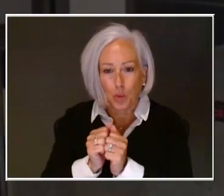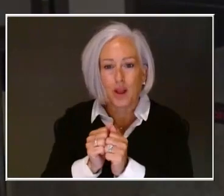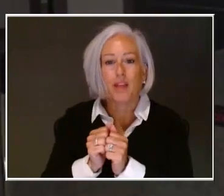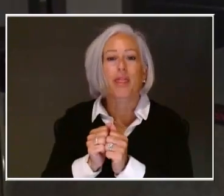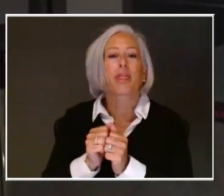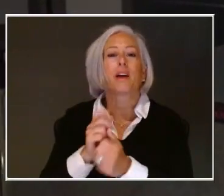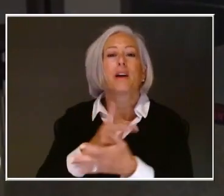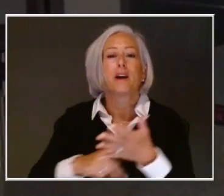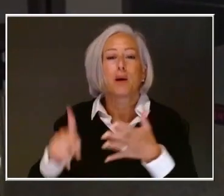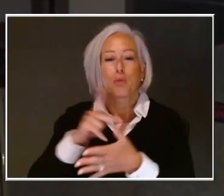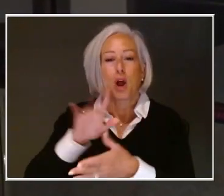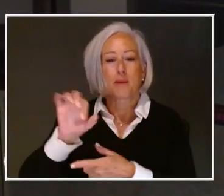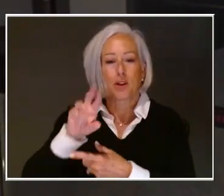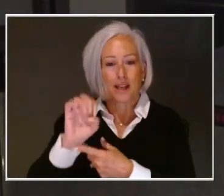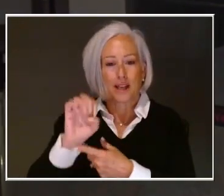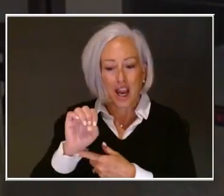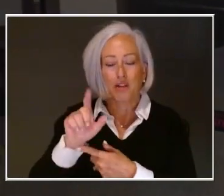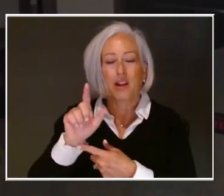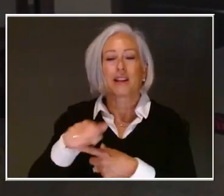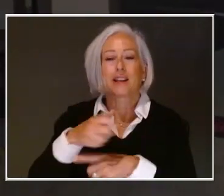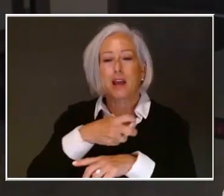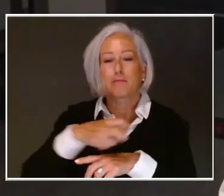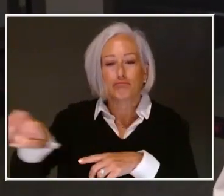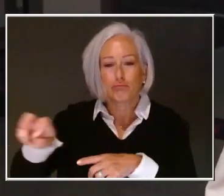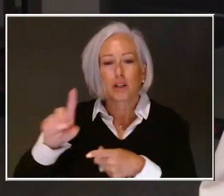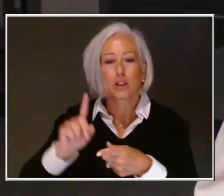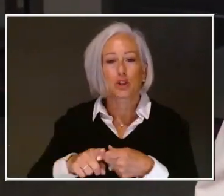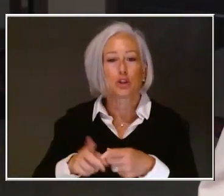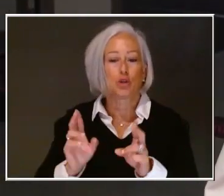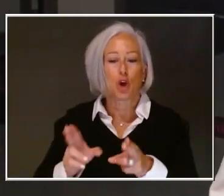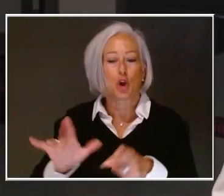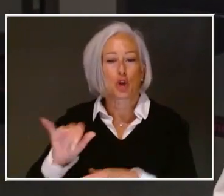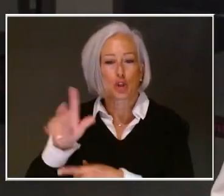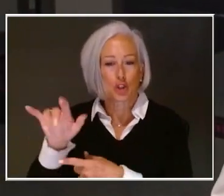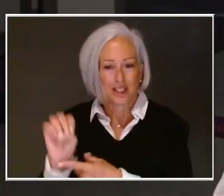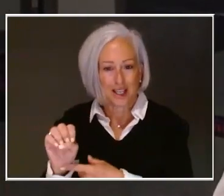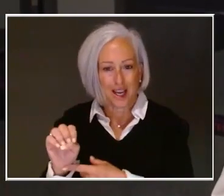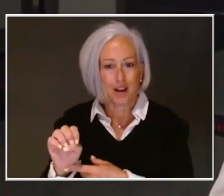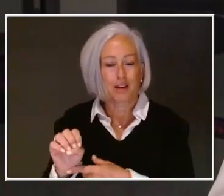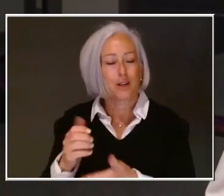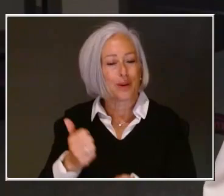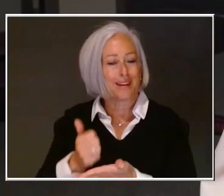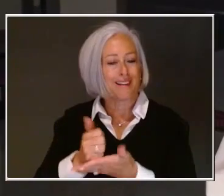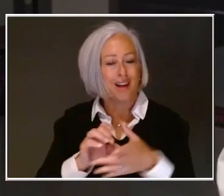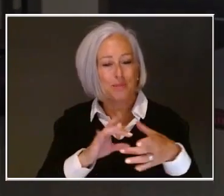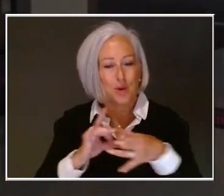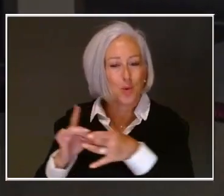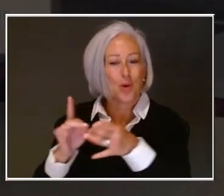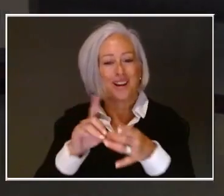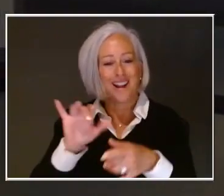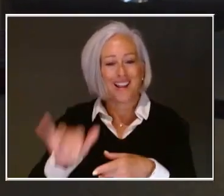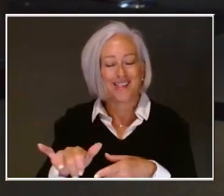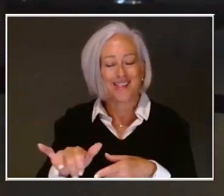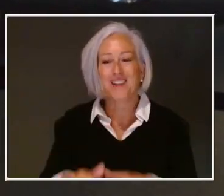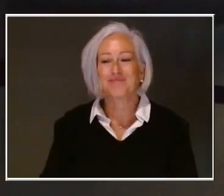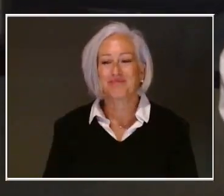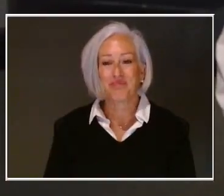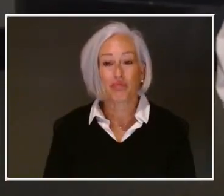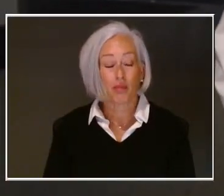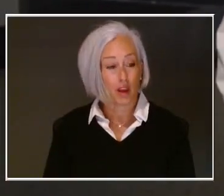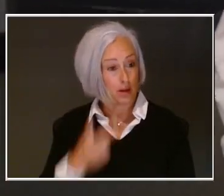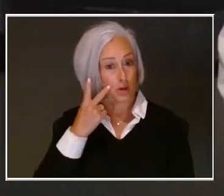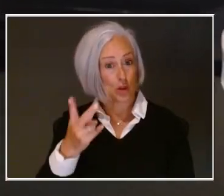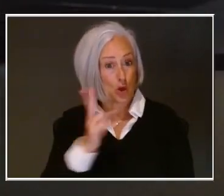patient over to urgent care. We coordinate with them. So it's amazing that we have that ability. So you see patients here on a